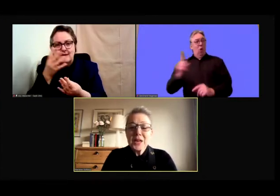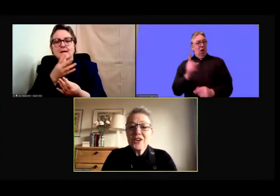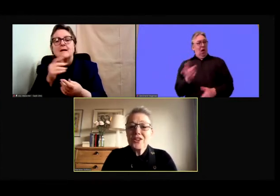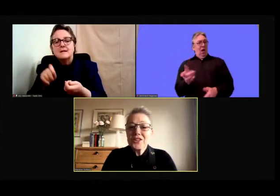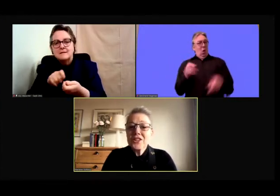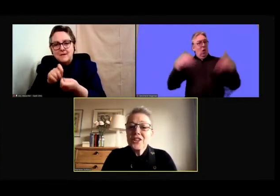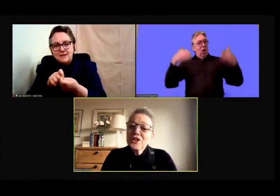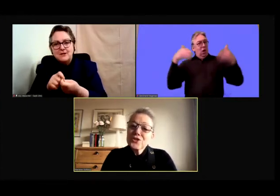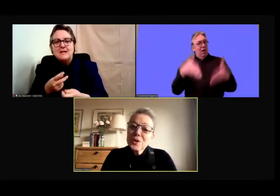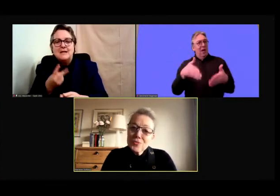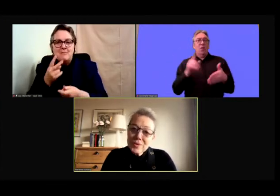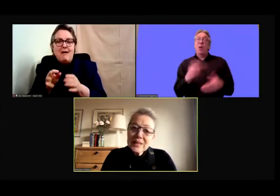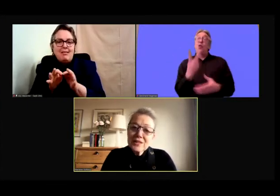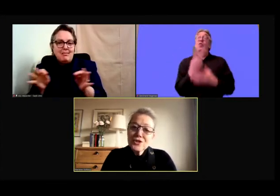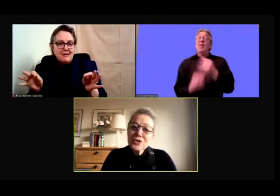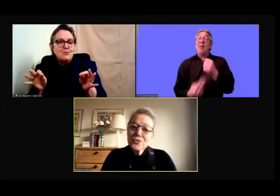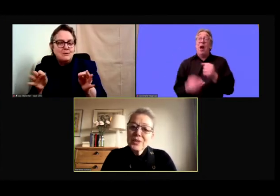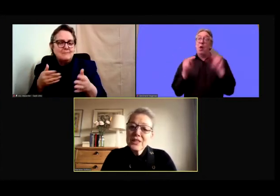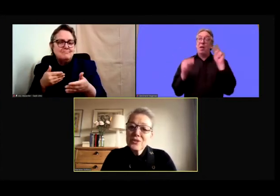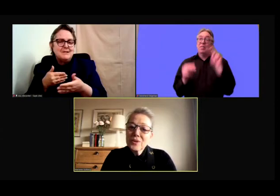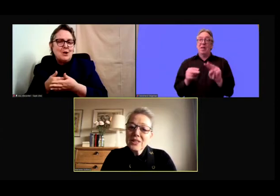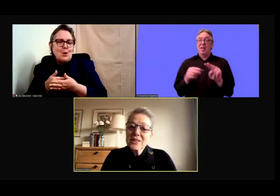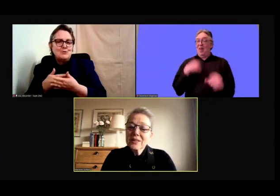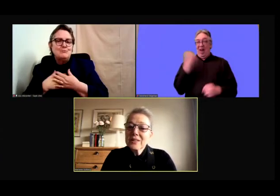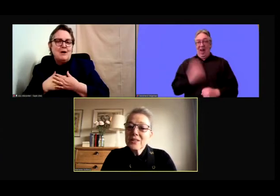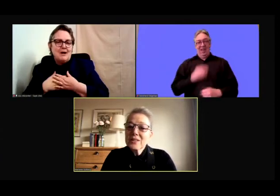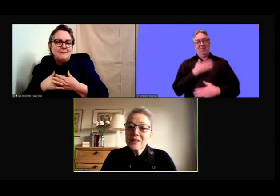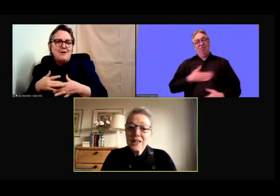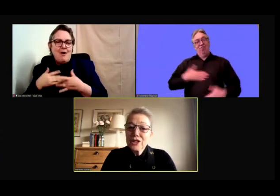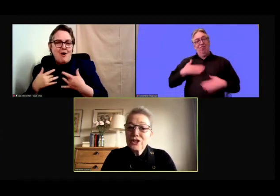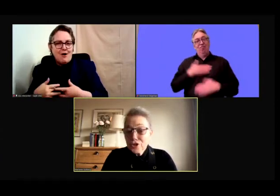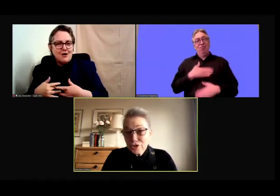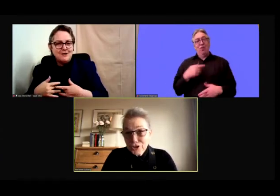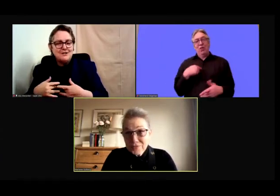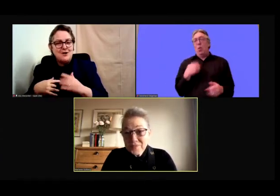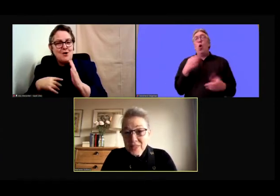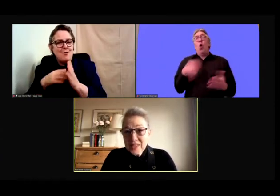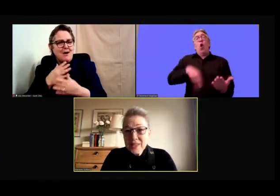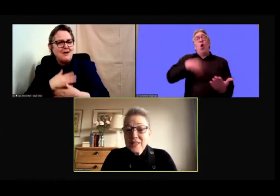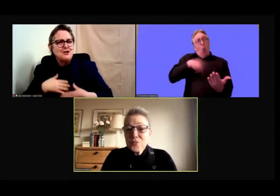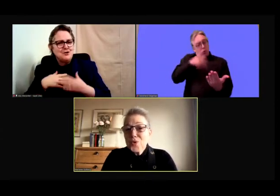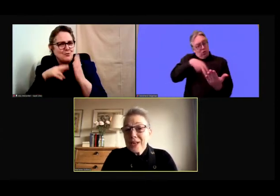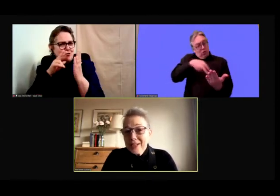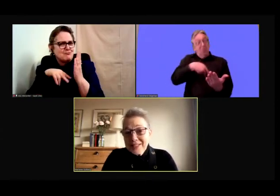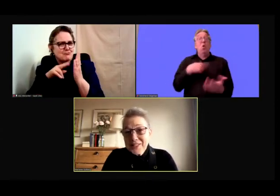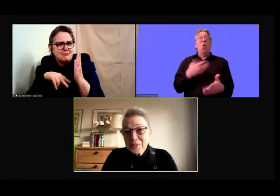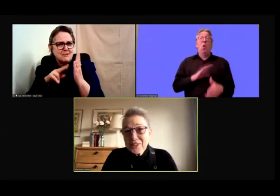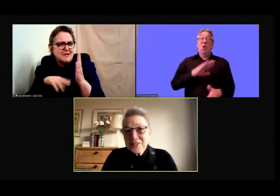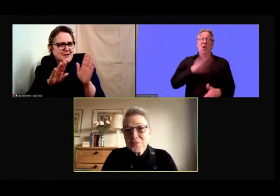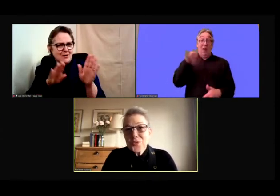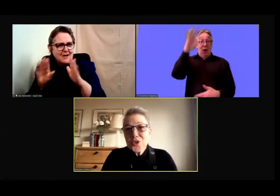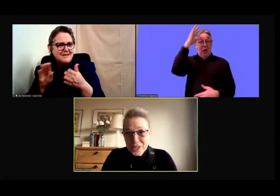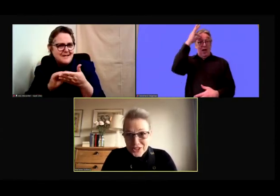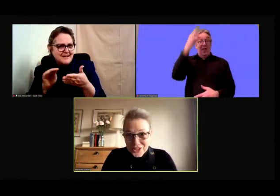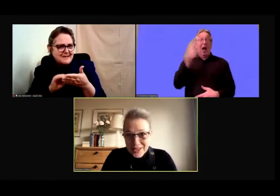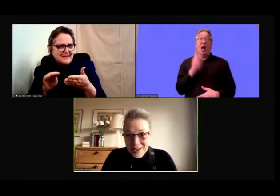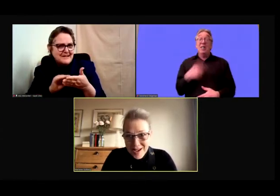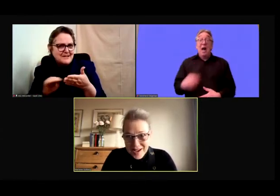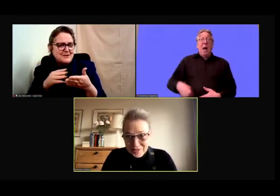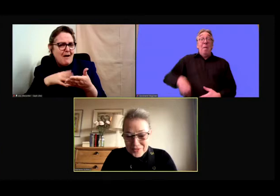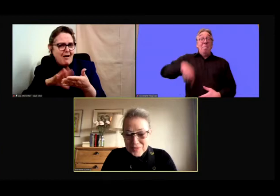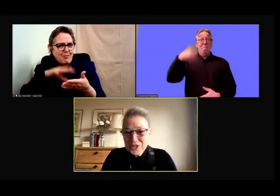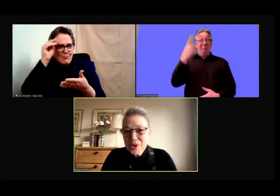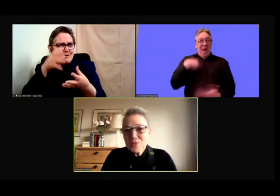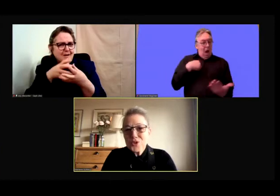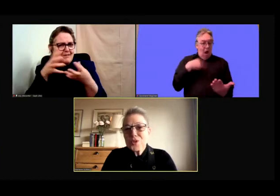very close to my heart. So I really enjoyed reading your excellent thesis and I learned a lot. And the more I like something, the more questions